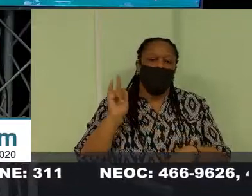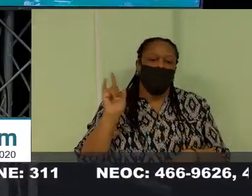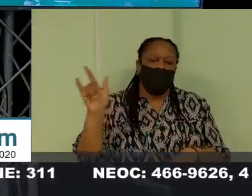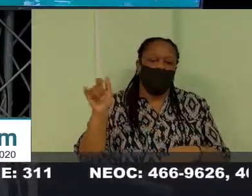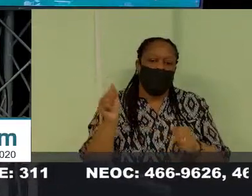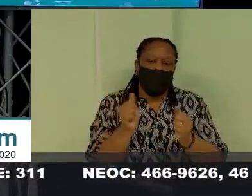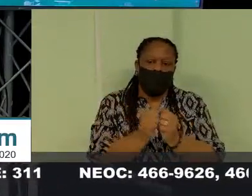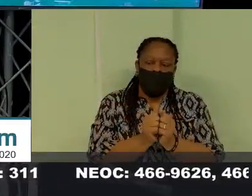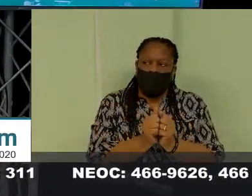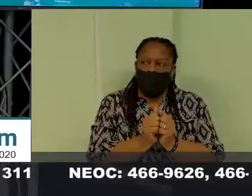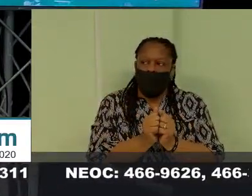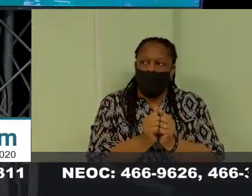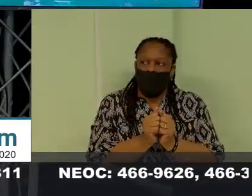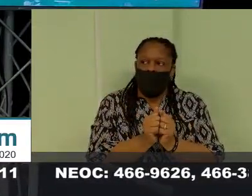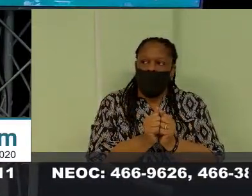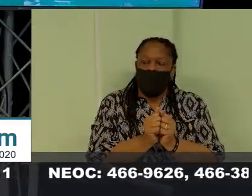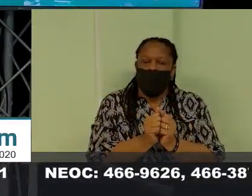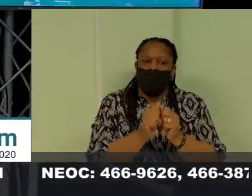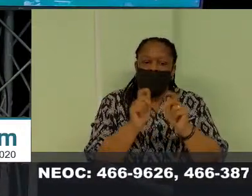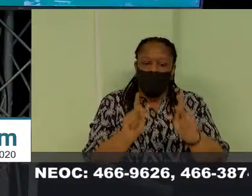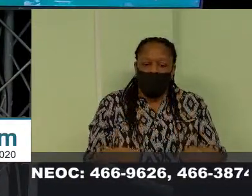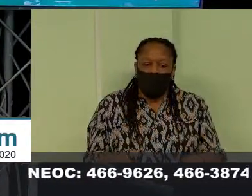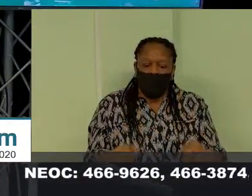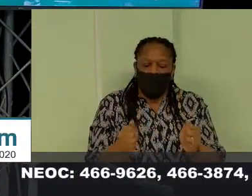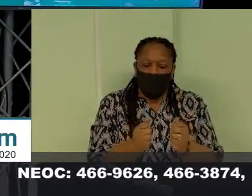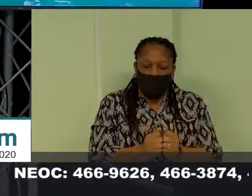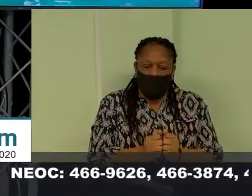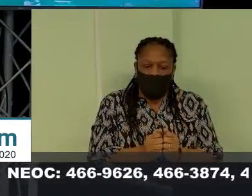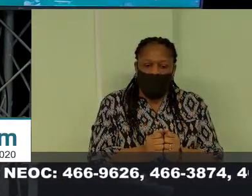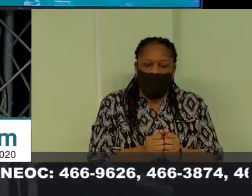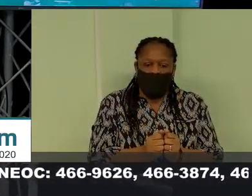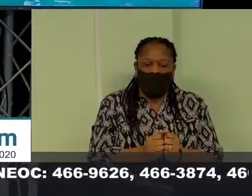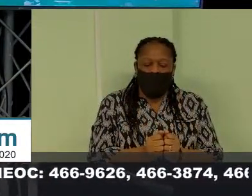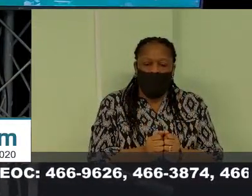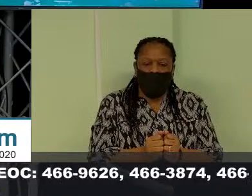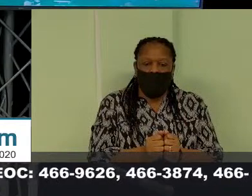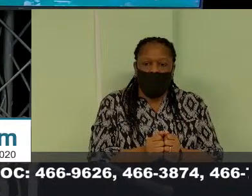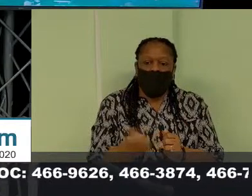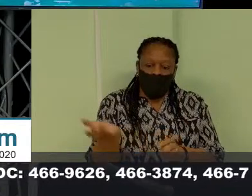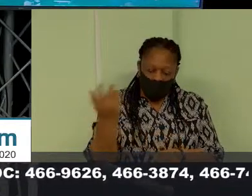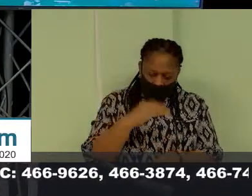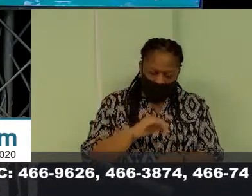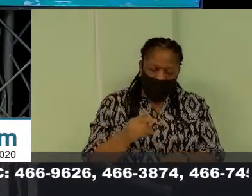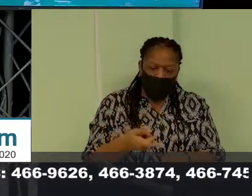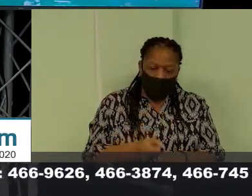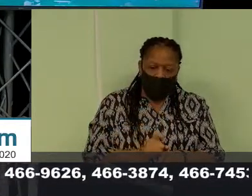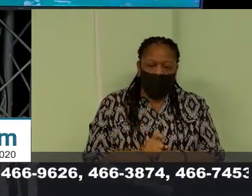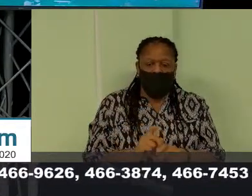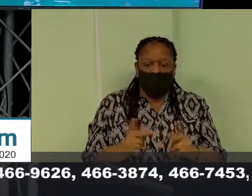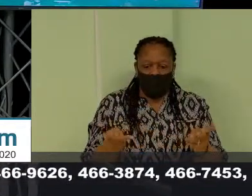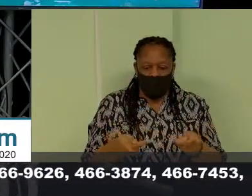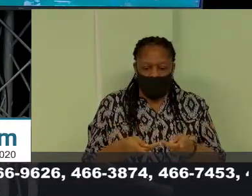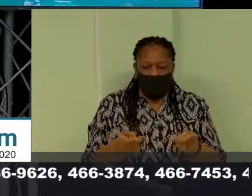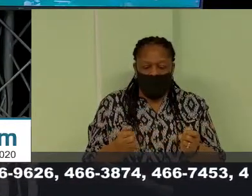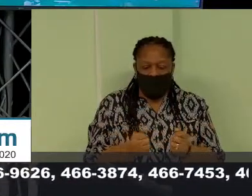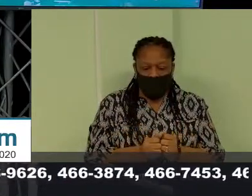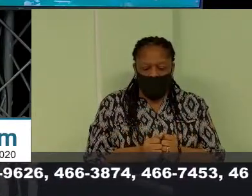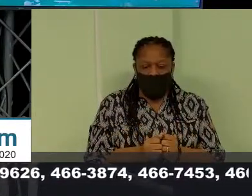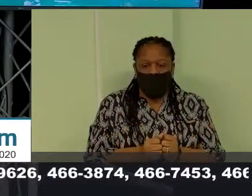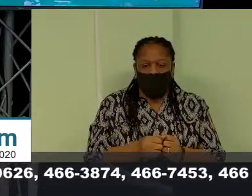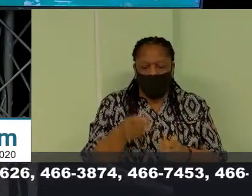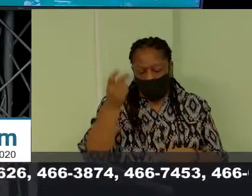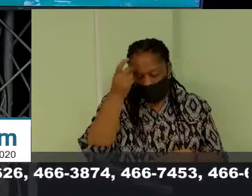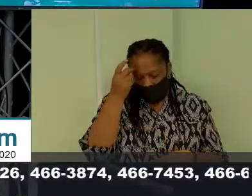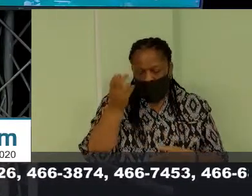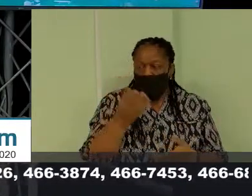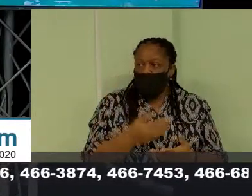For the last 6 or 7 months, we've been preaching about how you can protect yourself, be safe, and the fact that eventually we're going